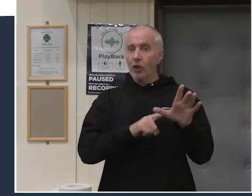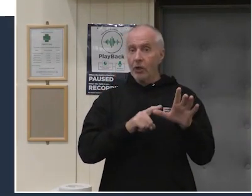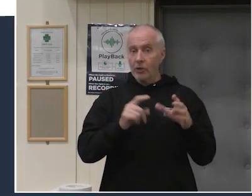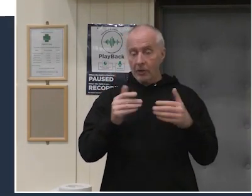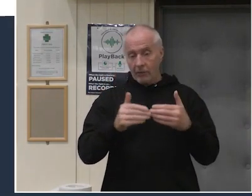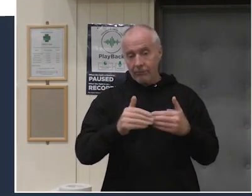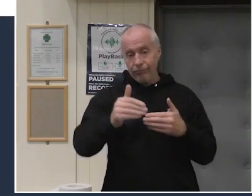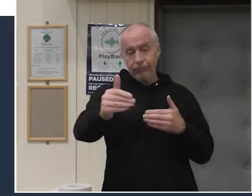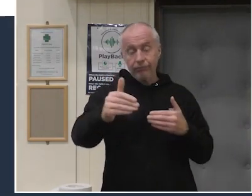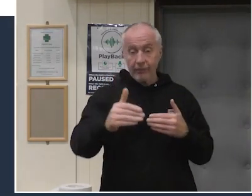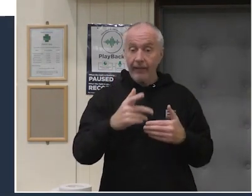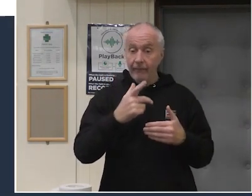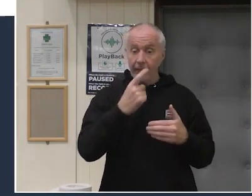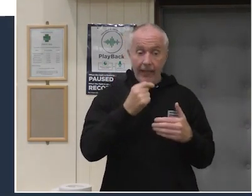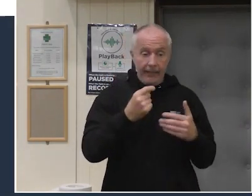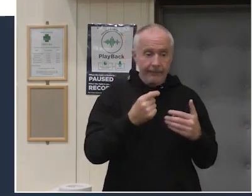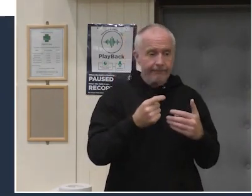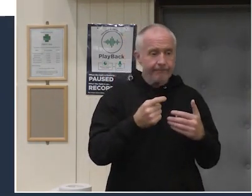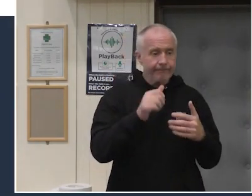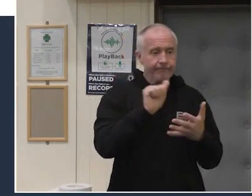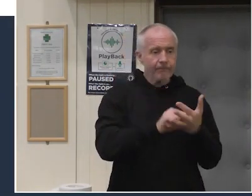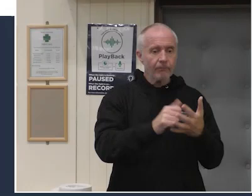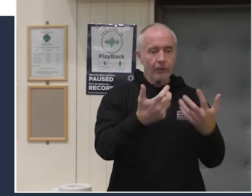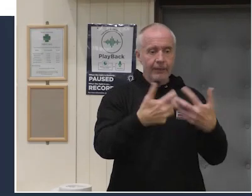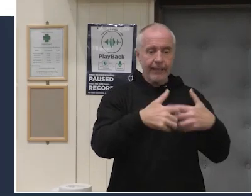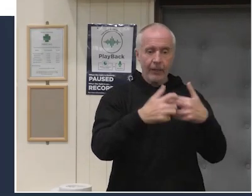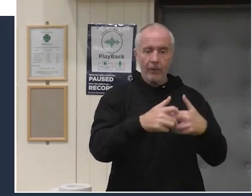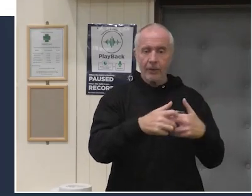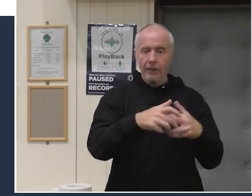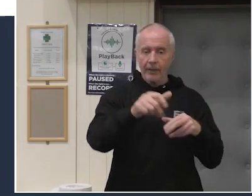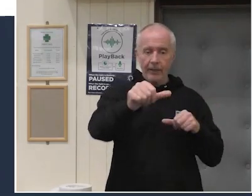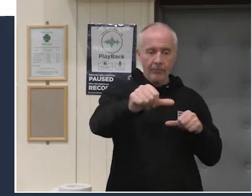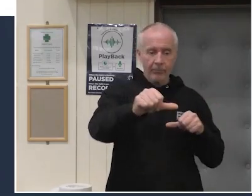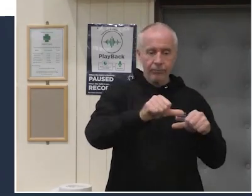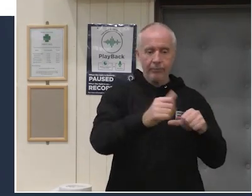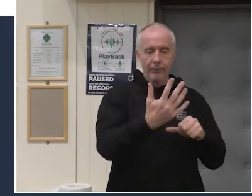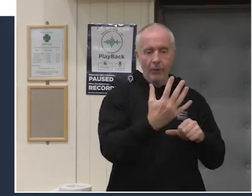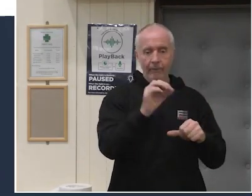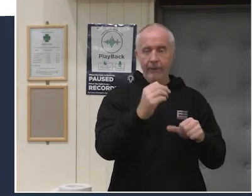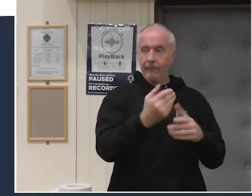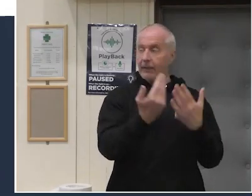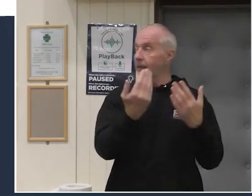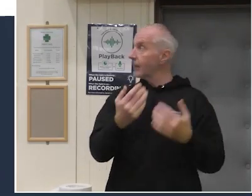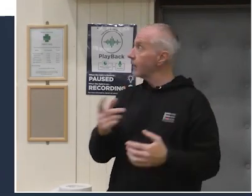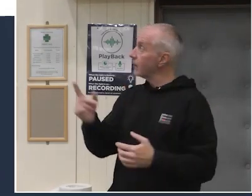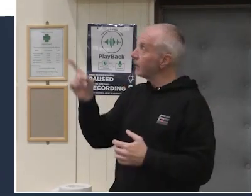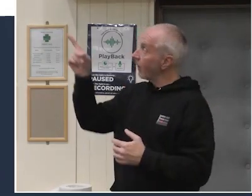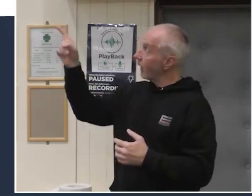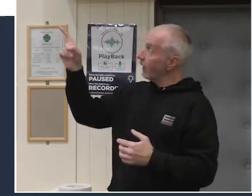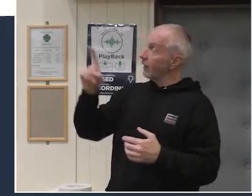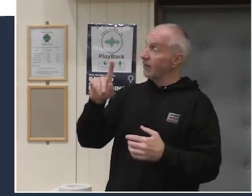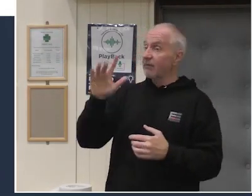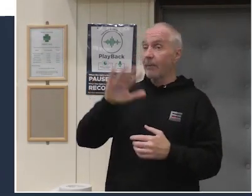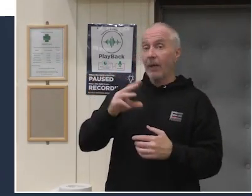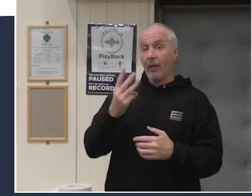quickly, that lot is about 30 years worth of data, if not a little bit